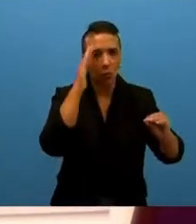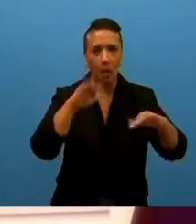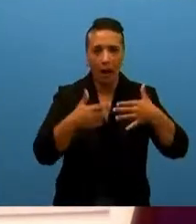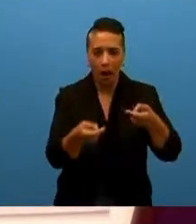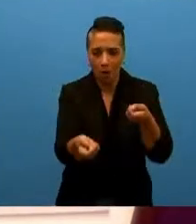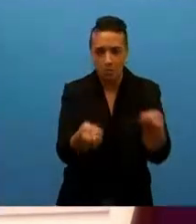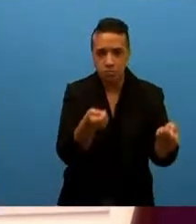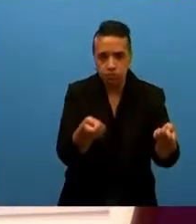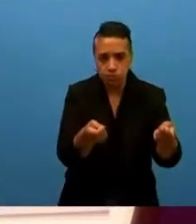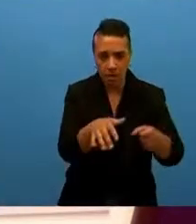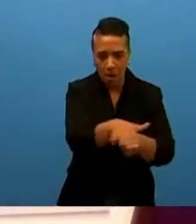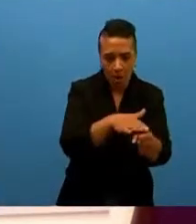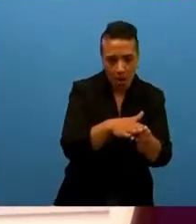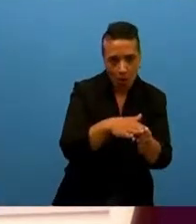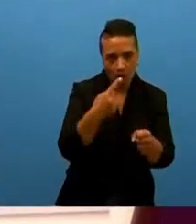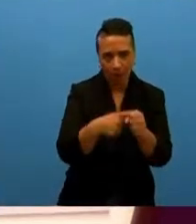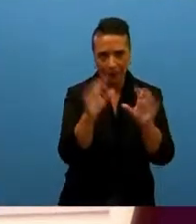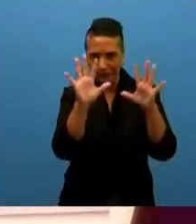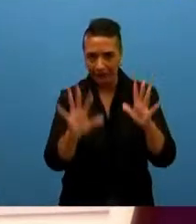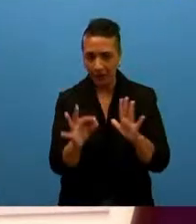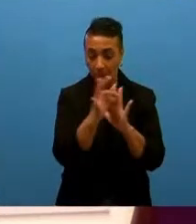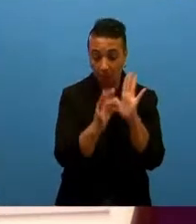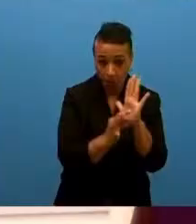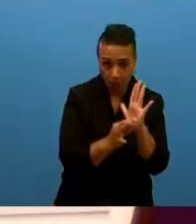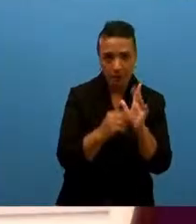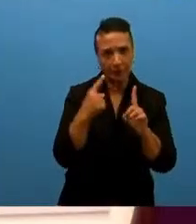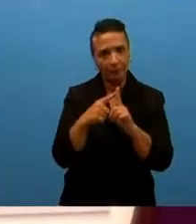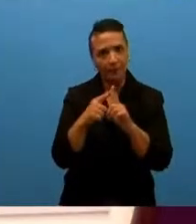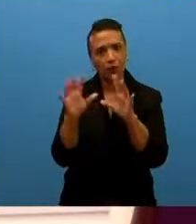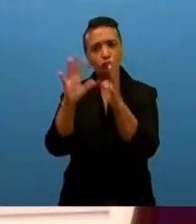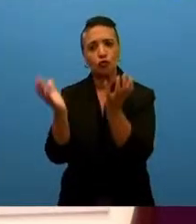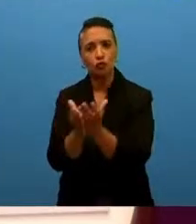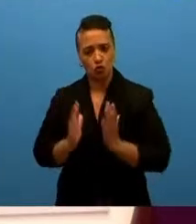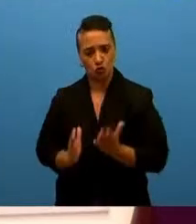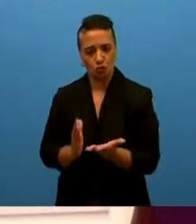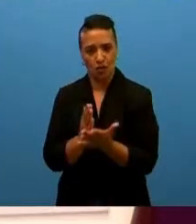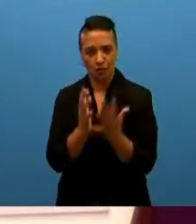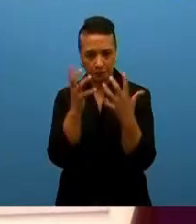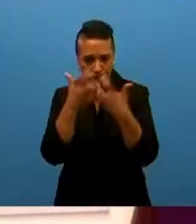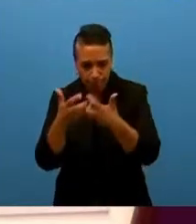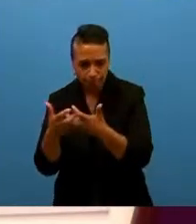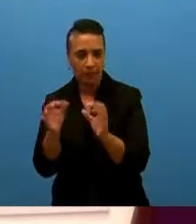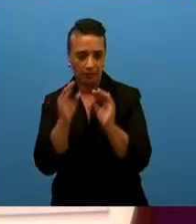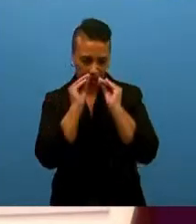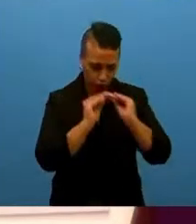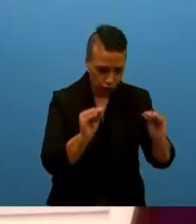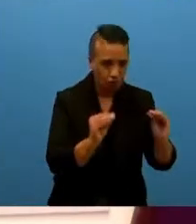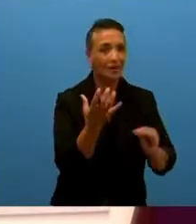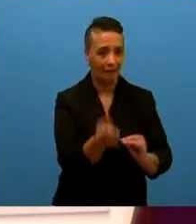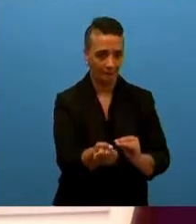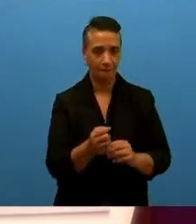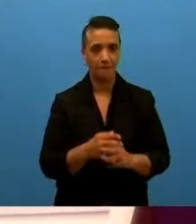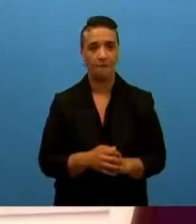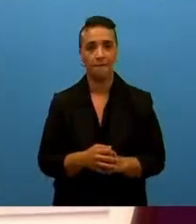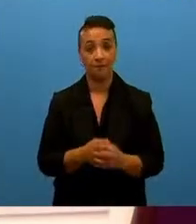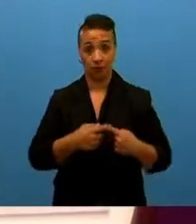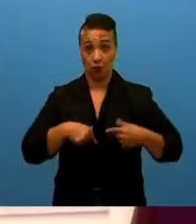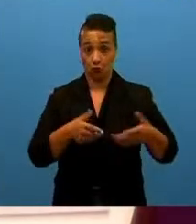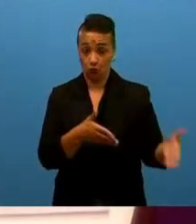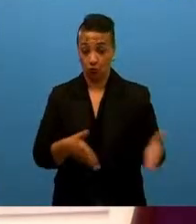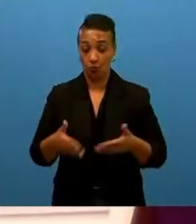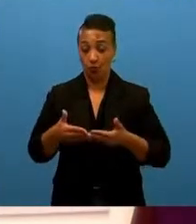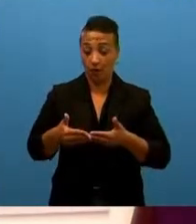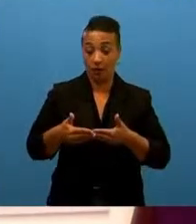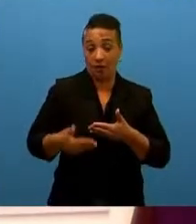climate policy, and international human rights. As we prepare to host the 30th Conference